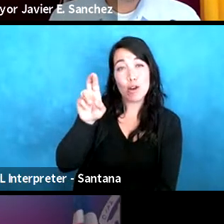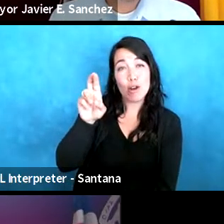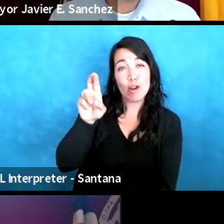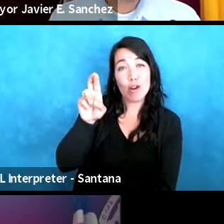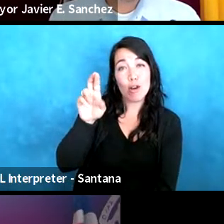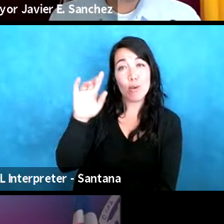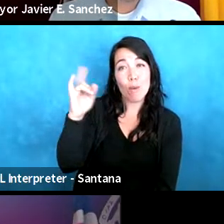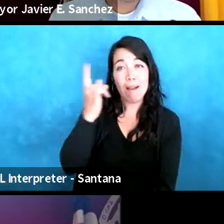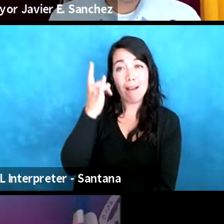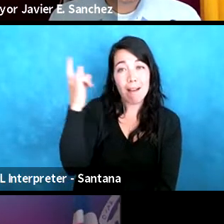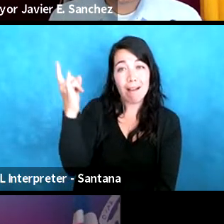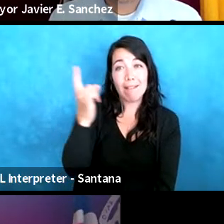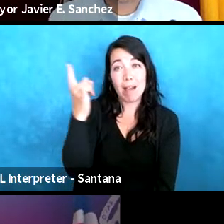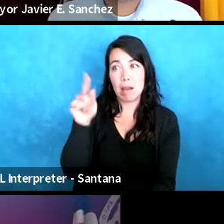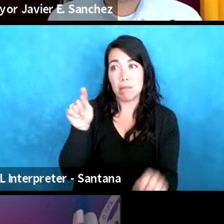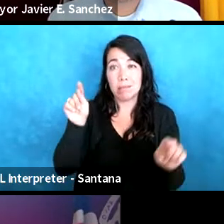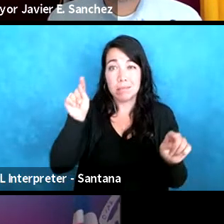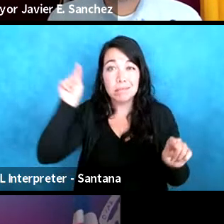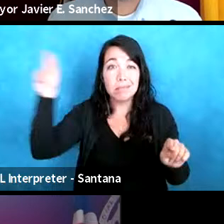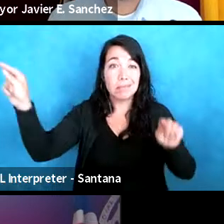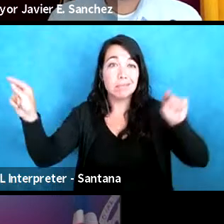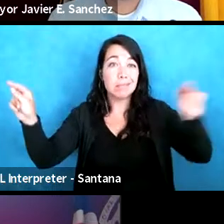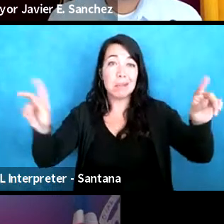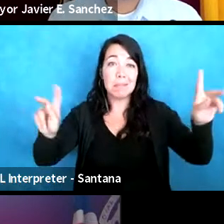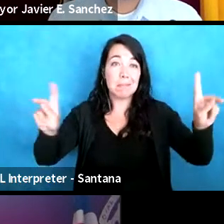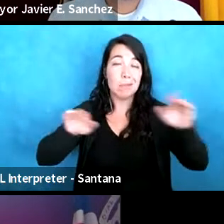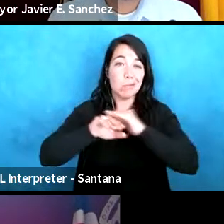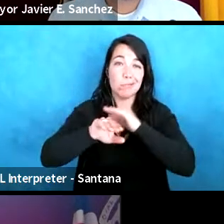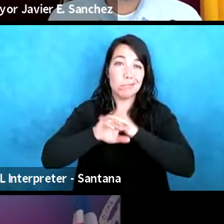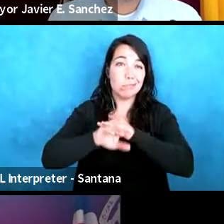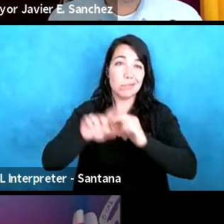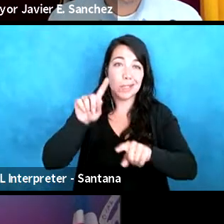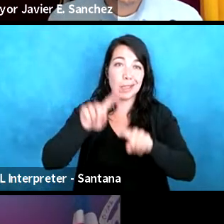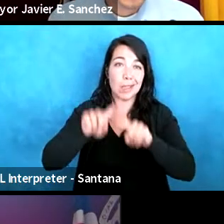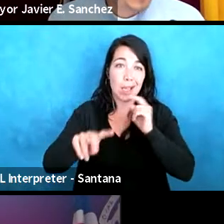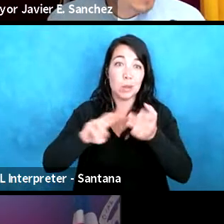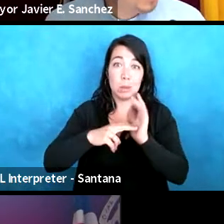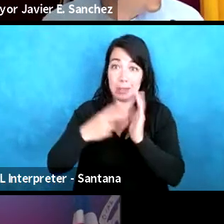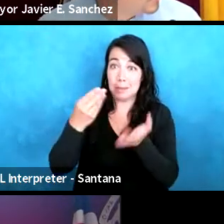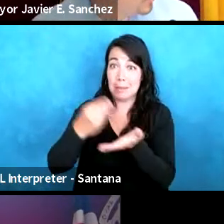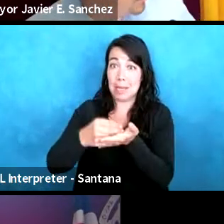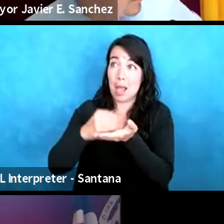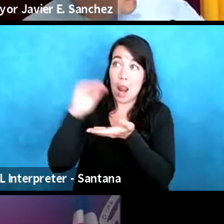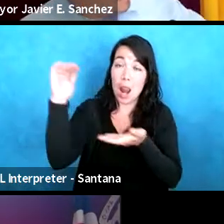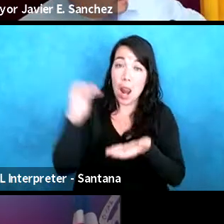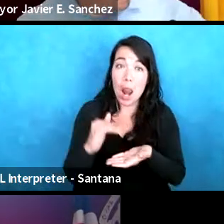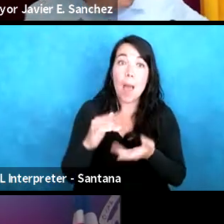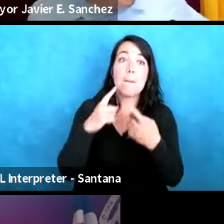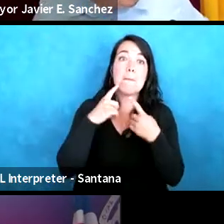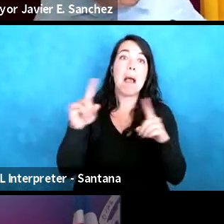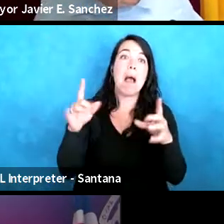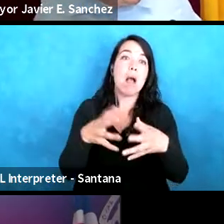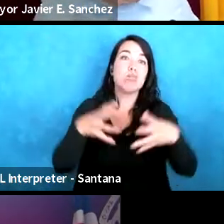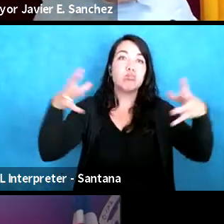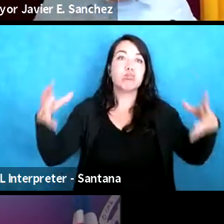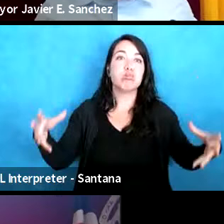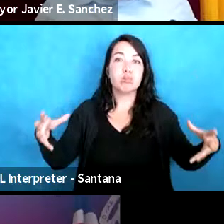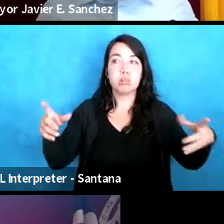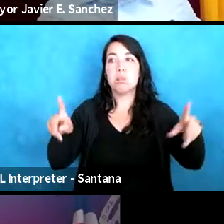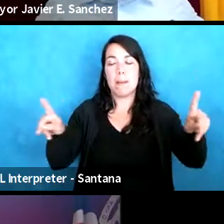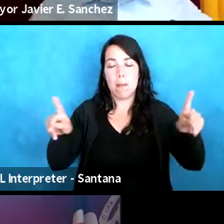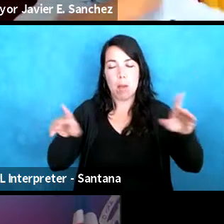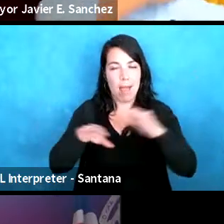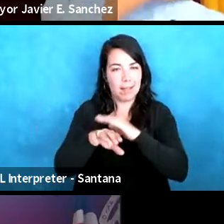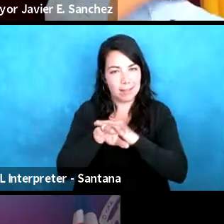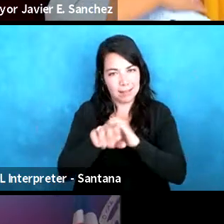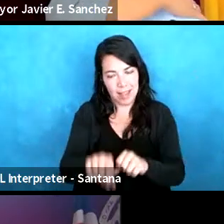technically effective to do fixed wireless. So it's kind of a hybrid project in that regard. Councilor Benavides, go ahead. Thank you, Mayor. Just one more